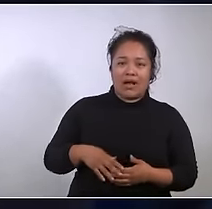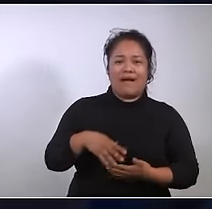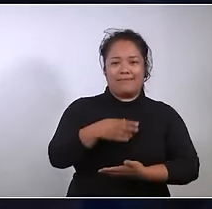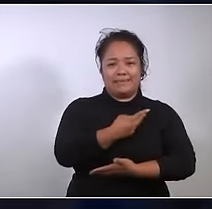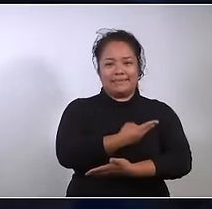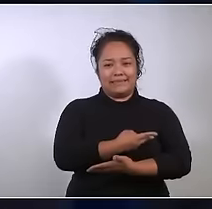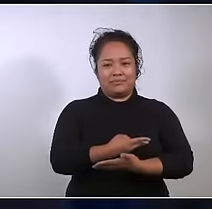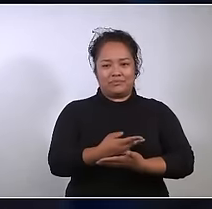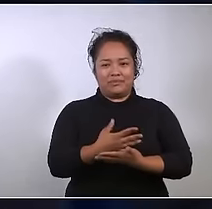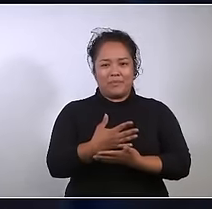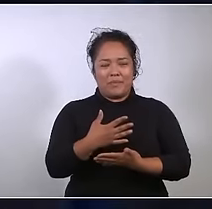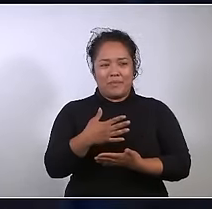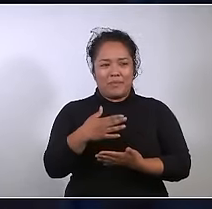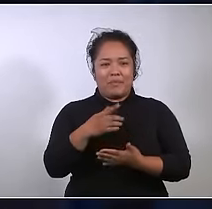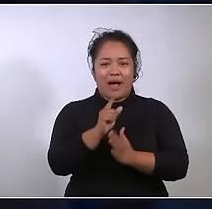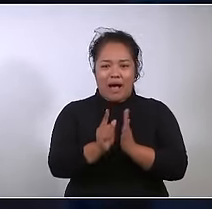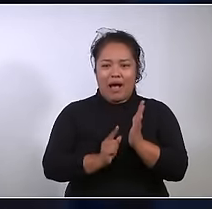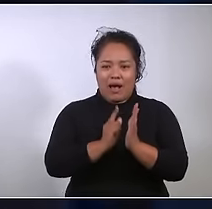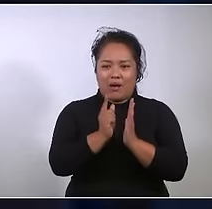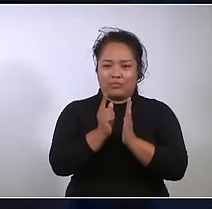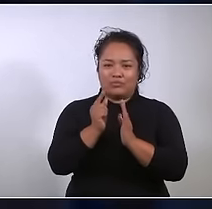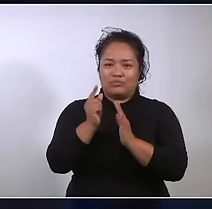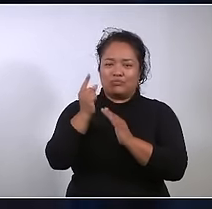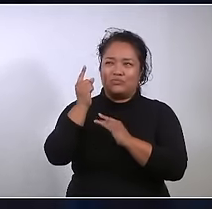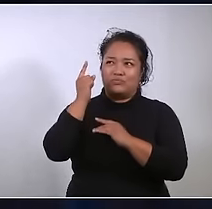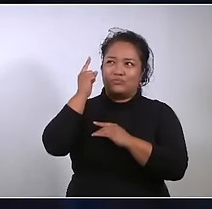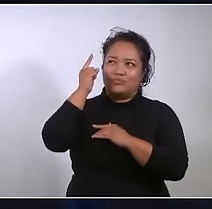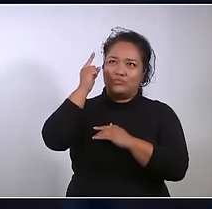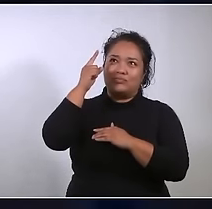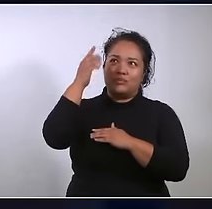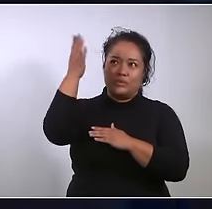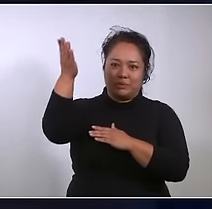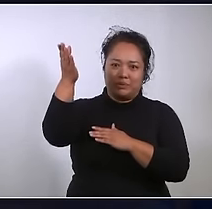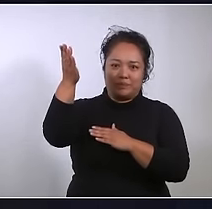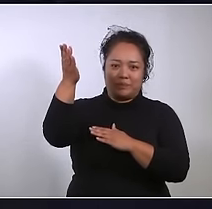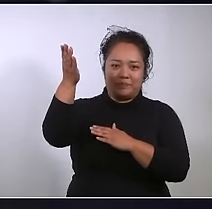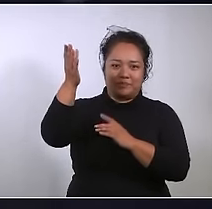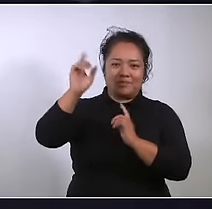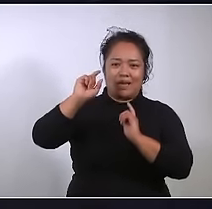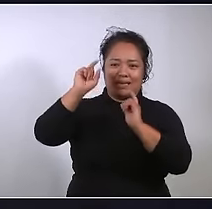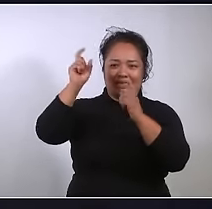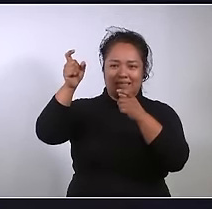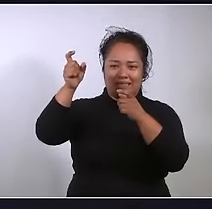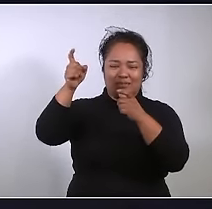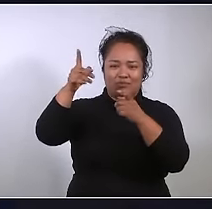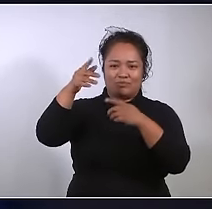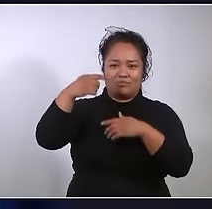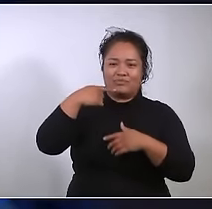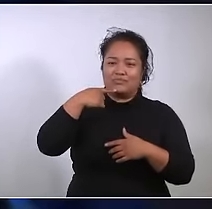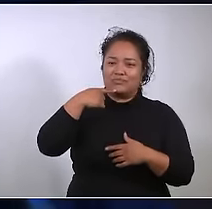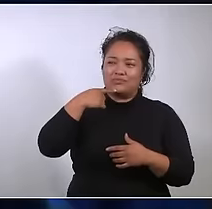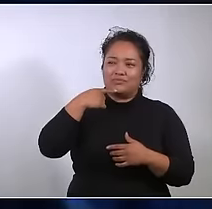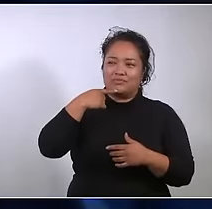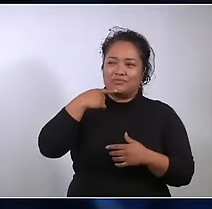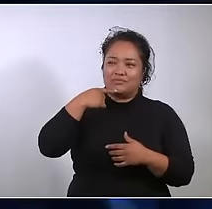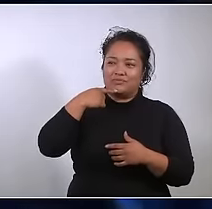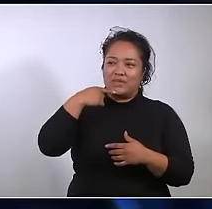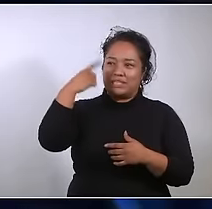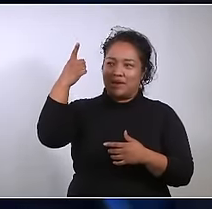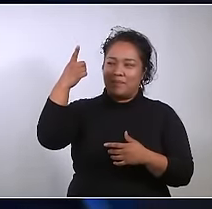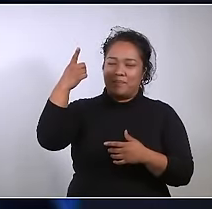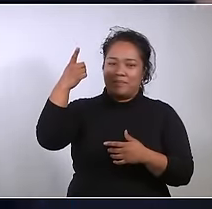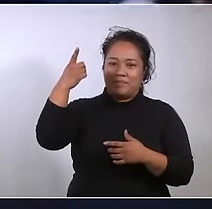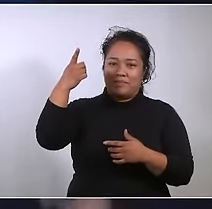my hours at your feet. Entrego mis horas a tus pies. When we give, we say, God, cuando damos, le decimos, Dios, here is